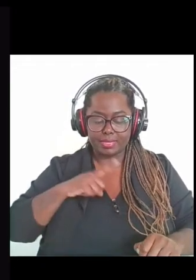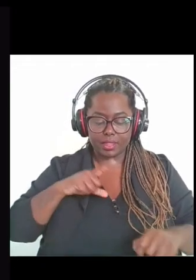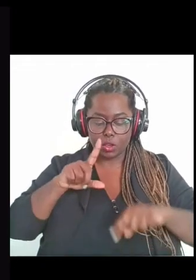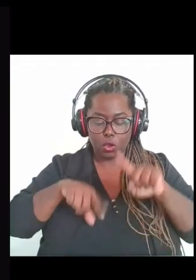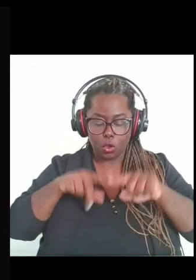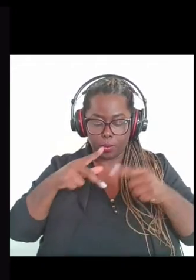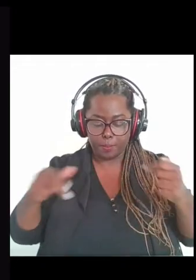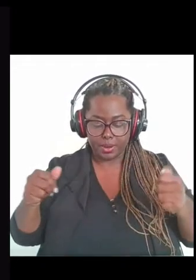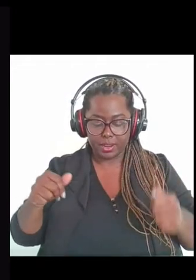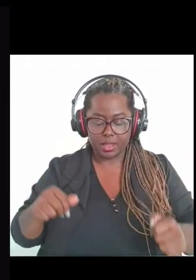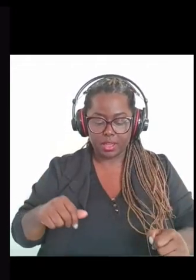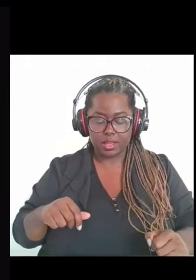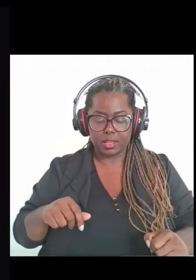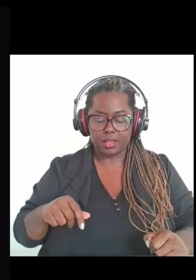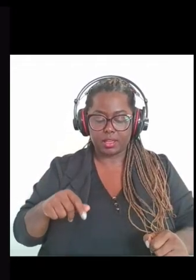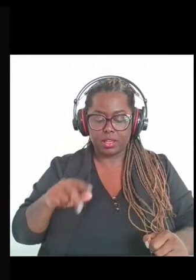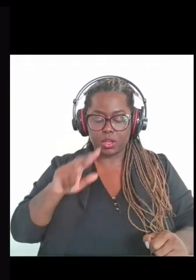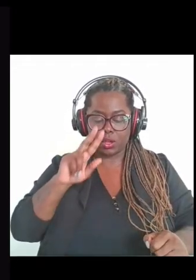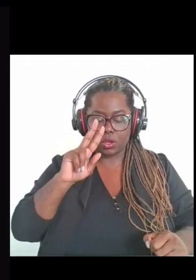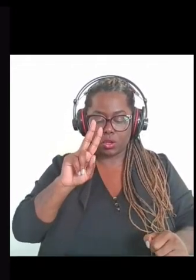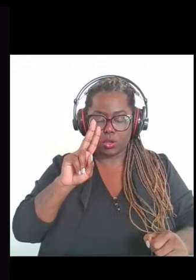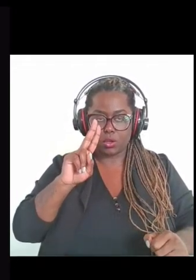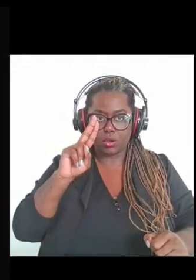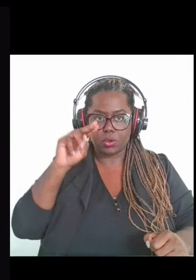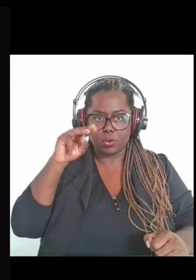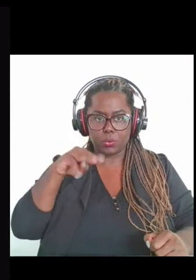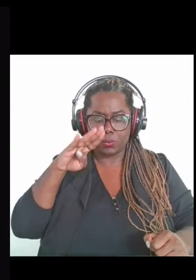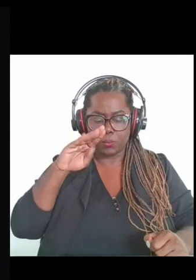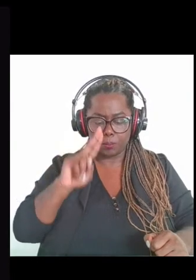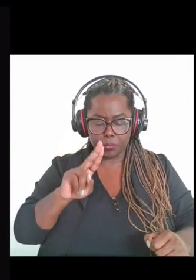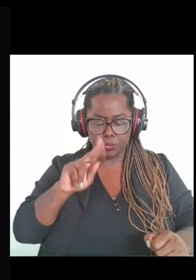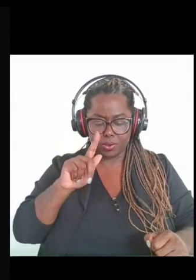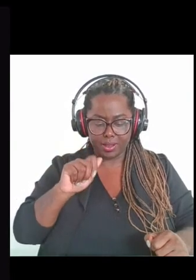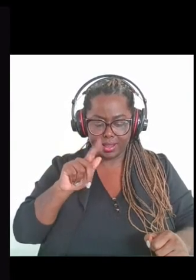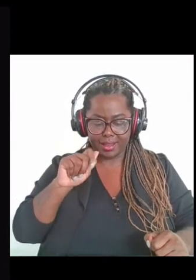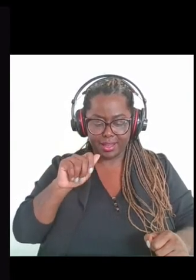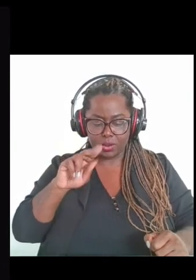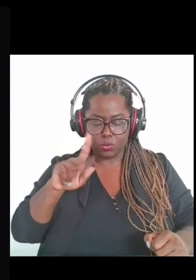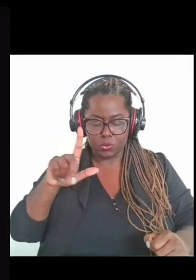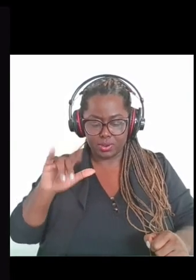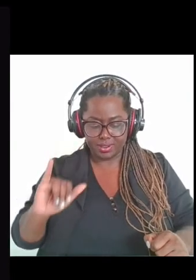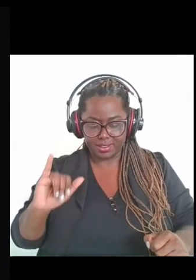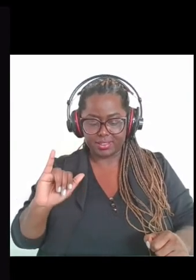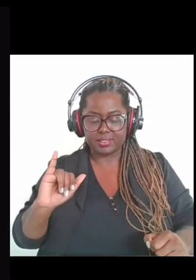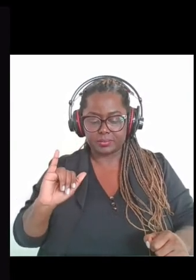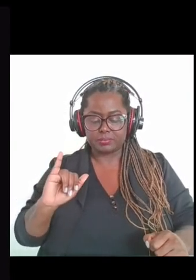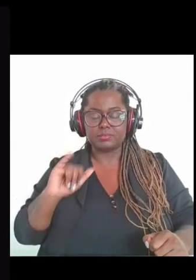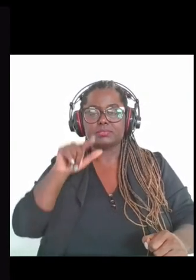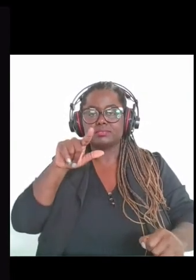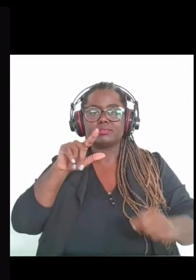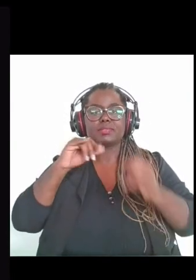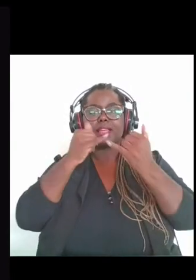is a portrait of wool and thread on taper's tapestry canvas